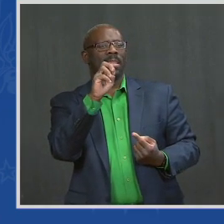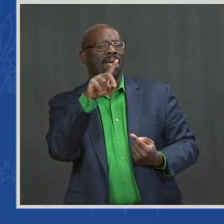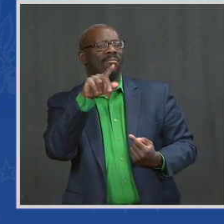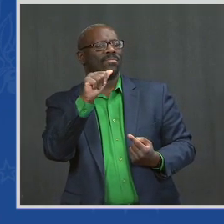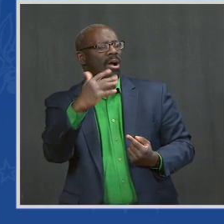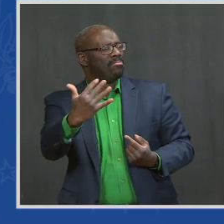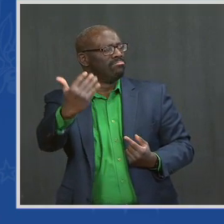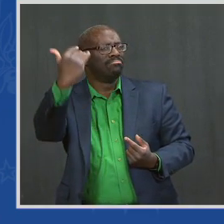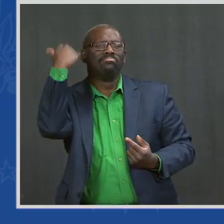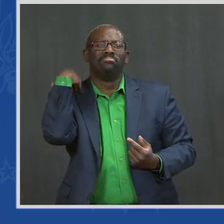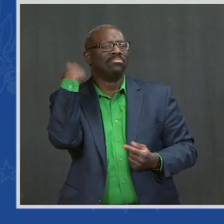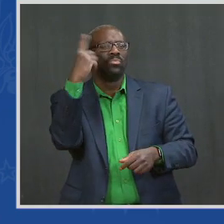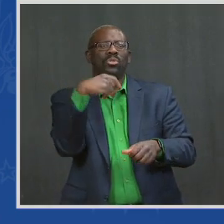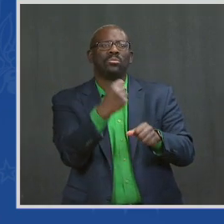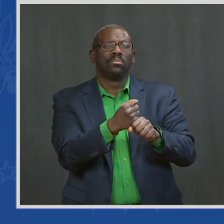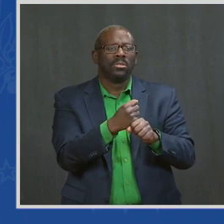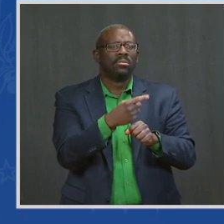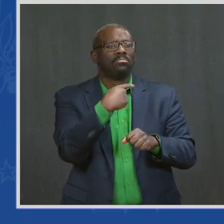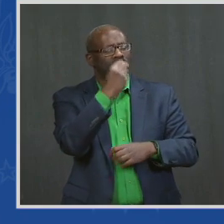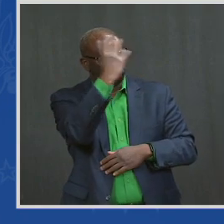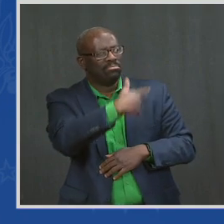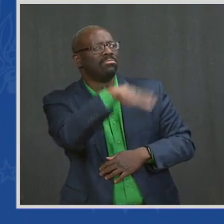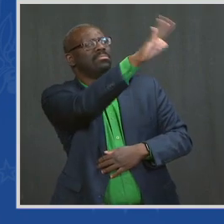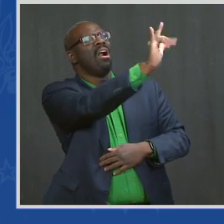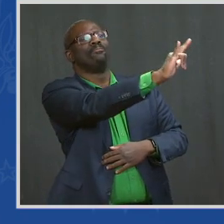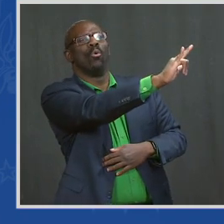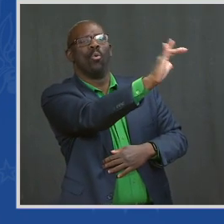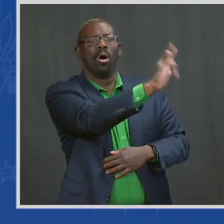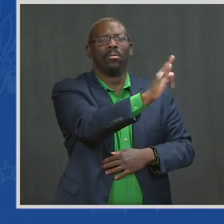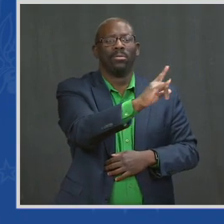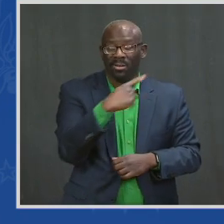it. I wanted to believe it.